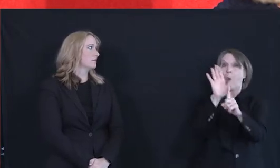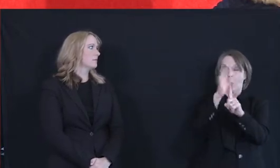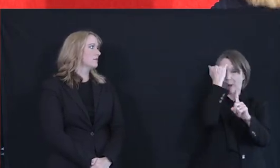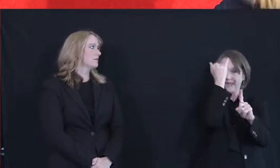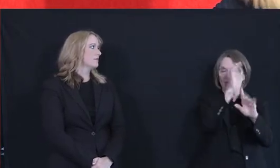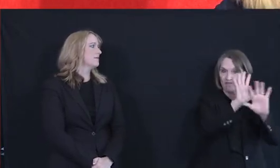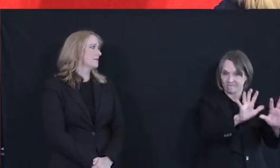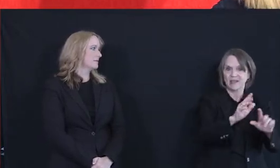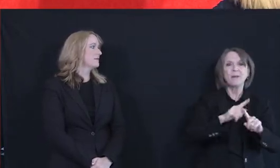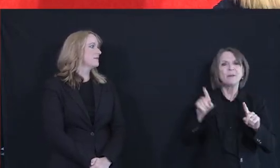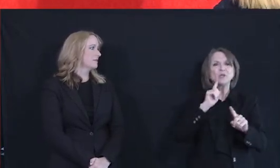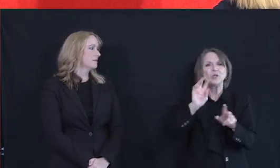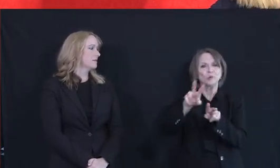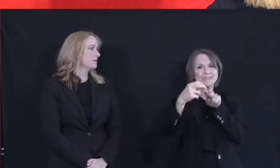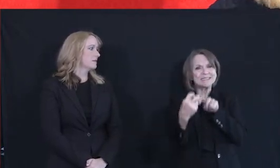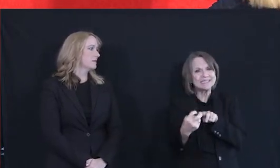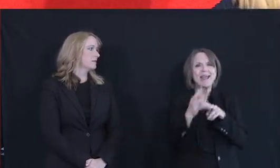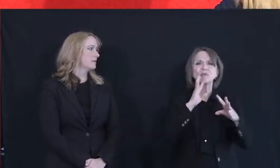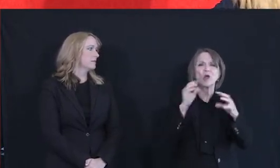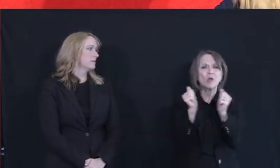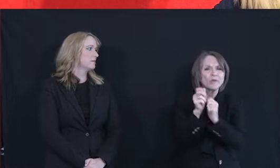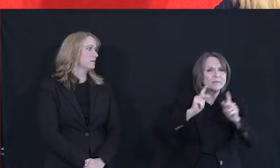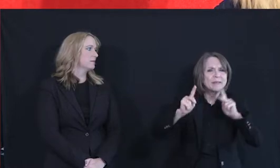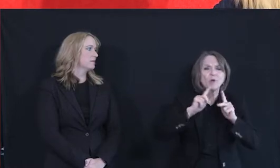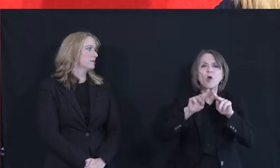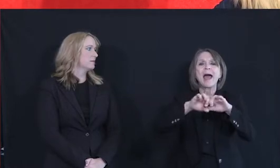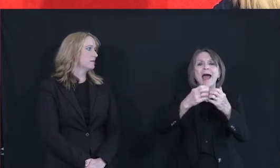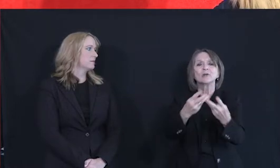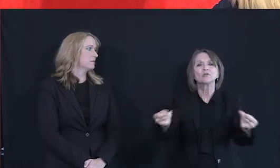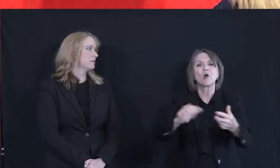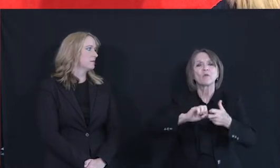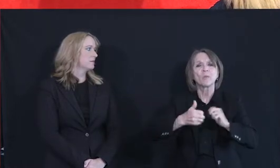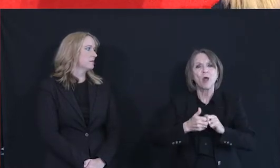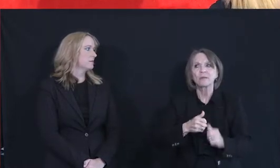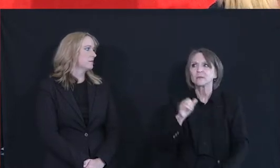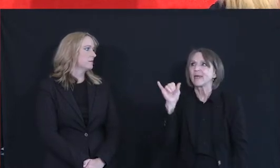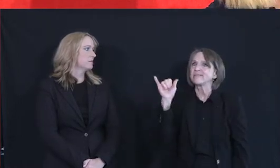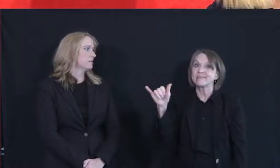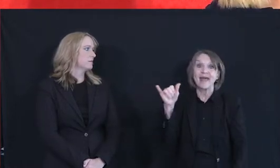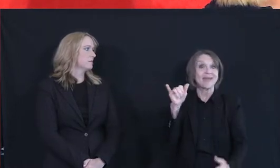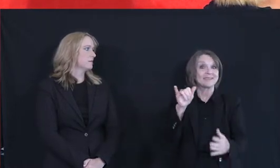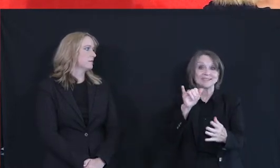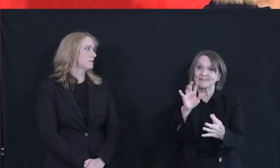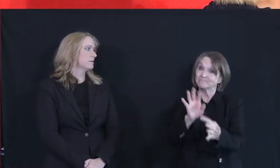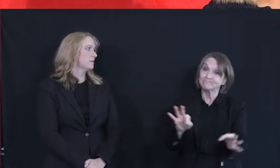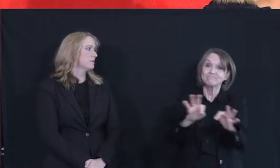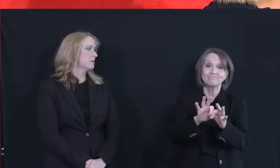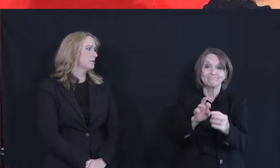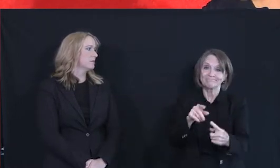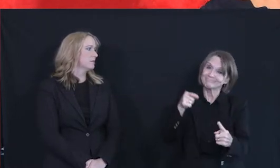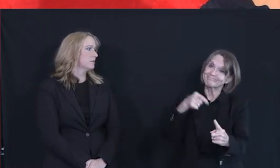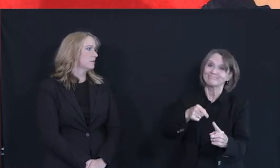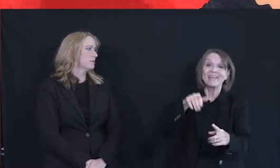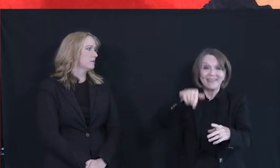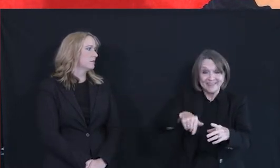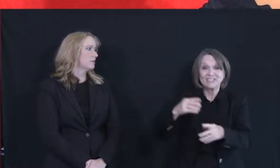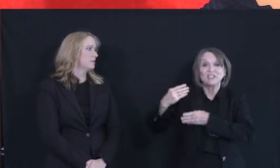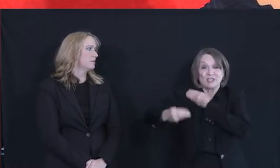to people to solve problems that is that is the essence of this generation talk to me a little bit about